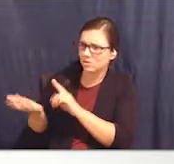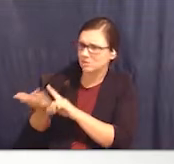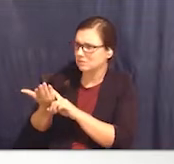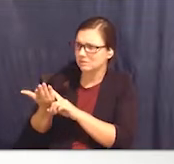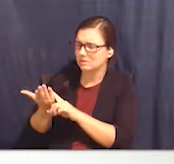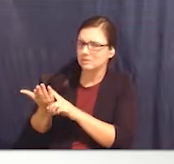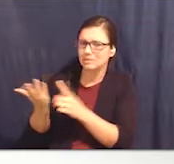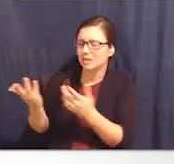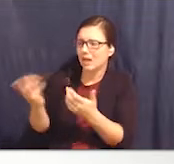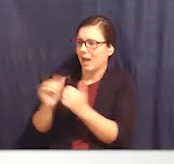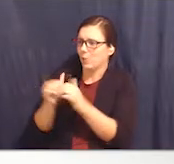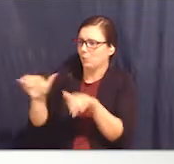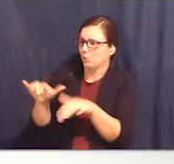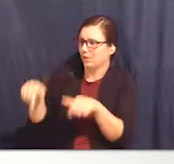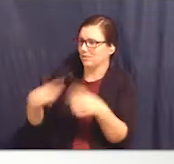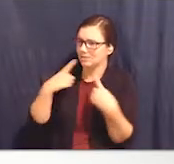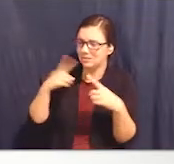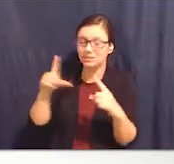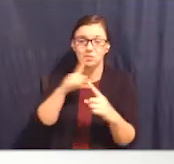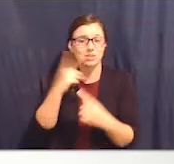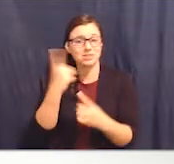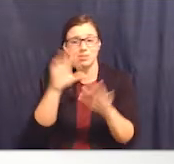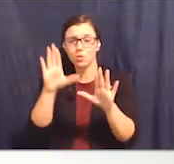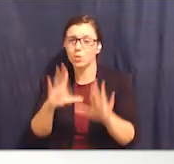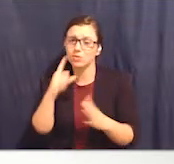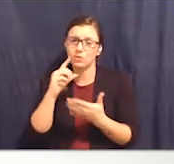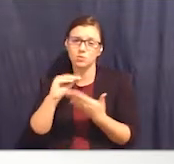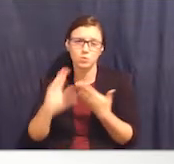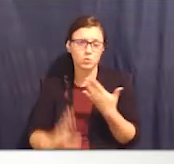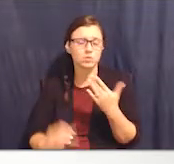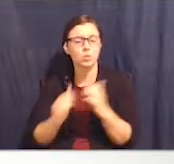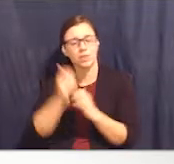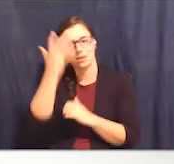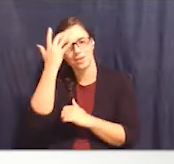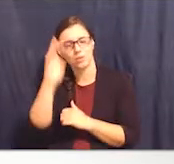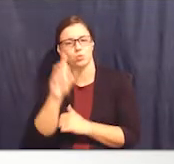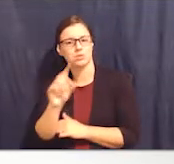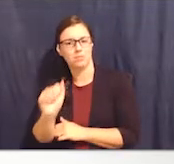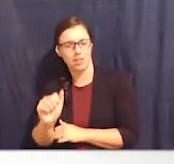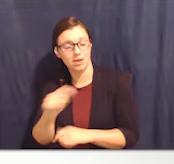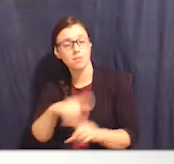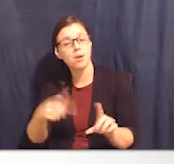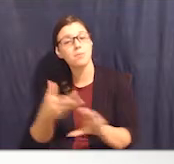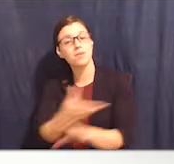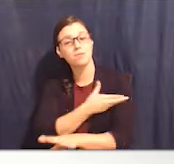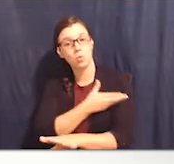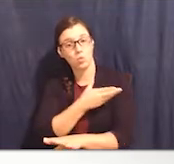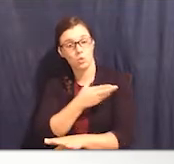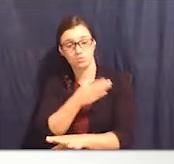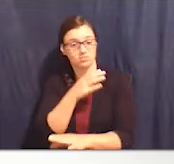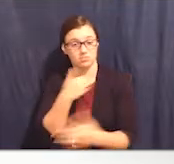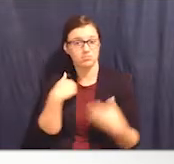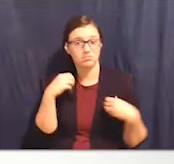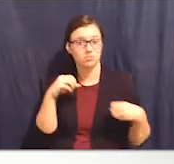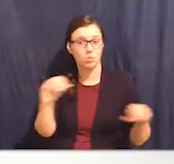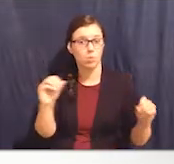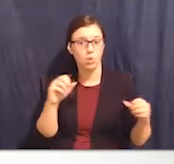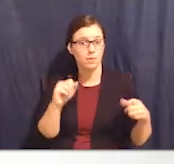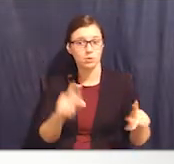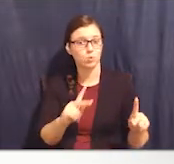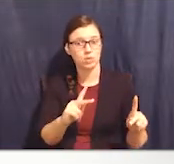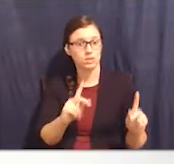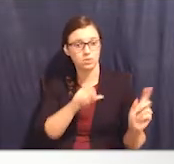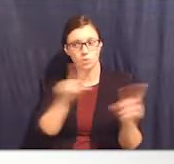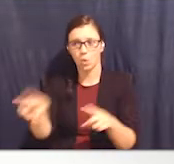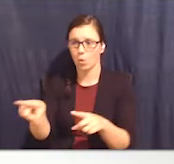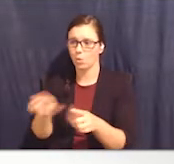down to students. You can look up on the FAFSA website comprehensive transition programs, and there's a